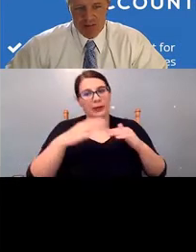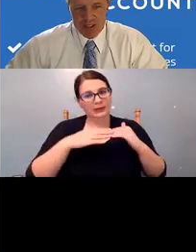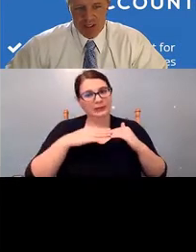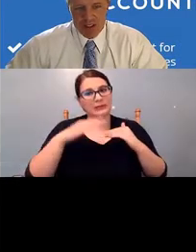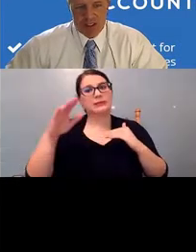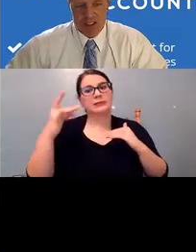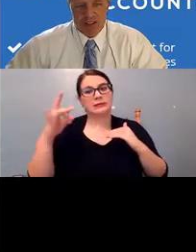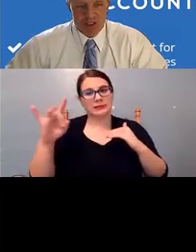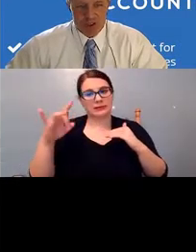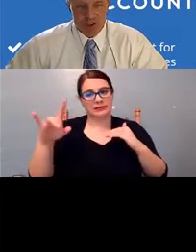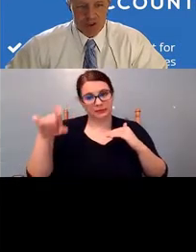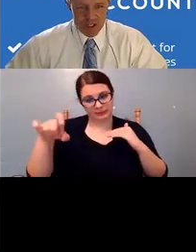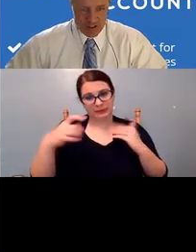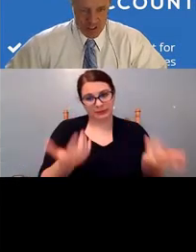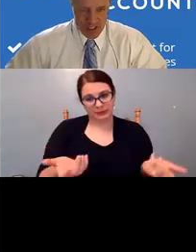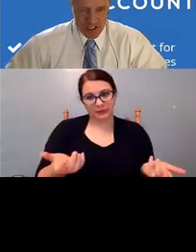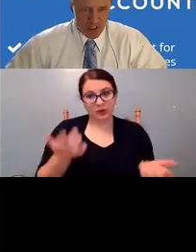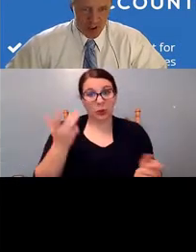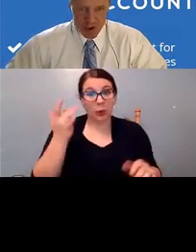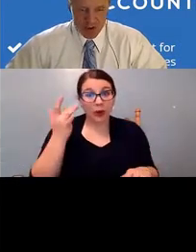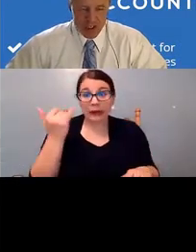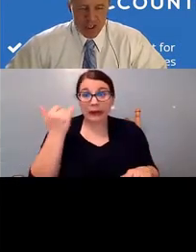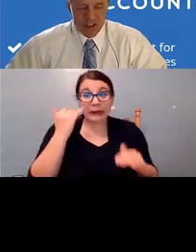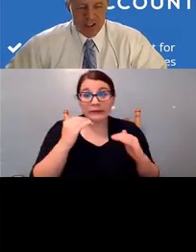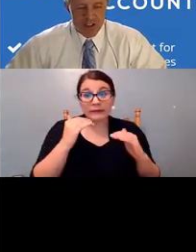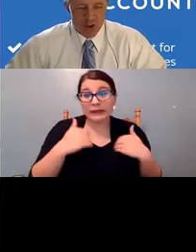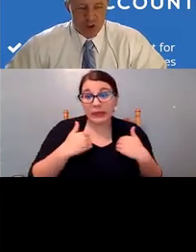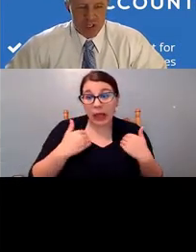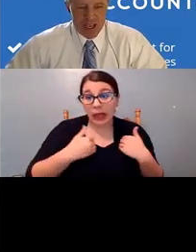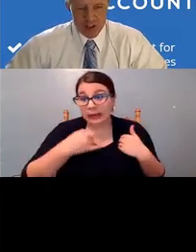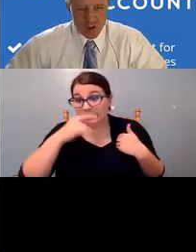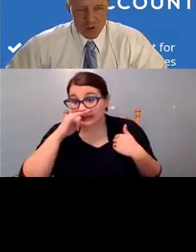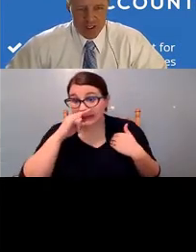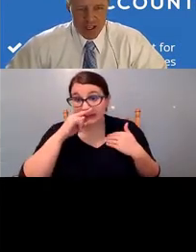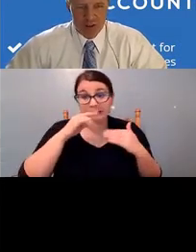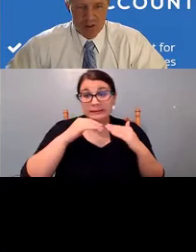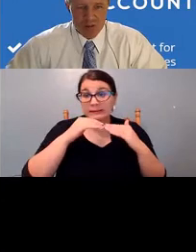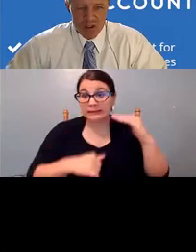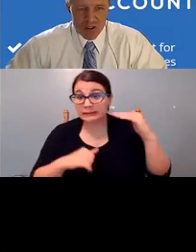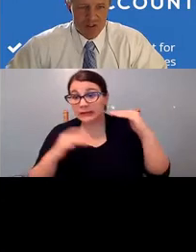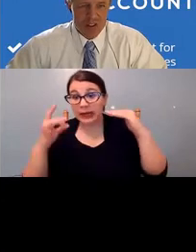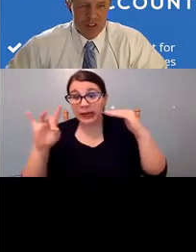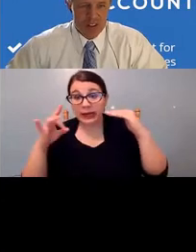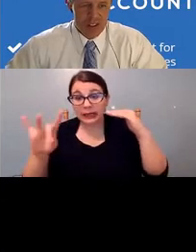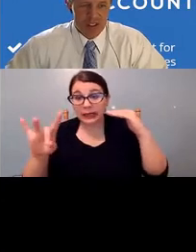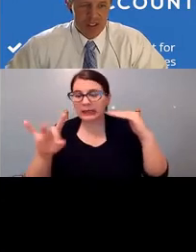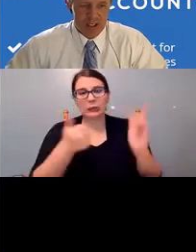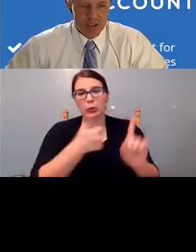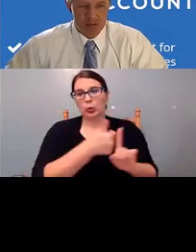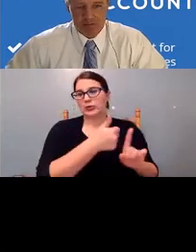that individuals less than 18 years old can't open an account for themselves.